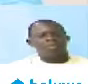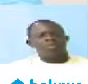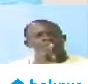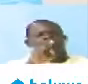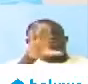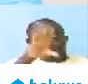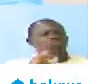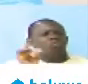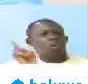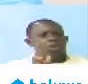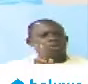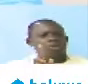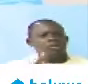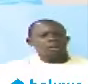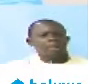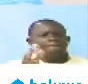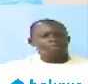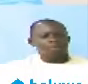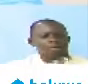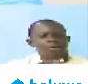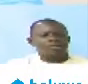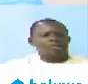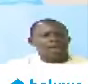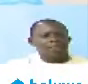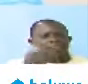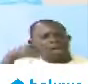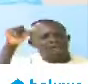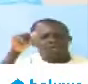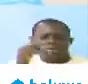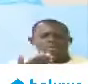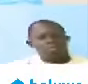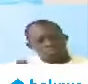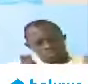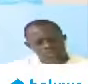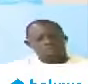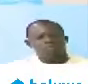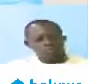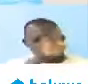in your adult... let me rephrase